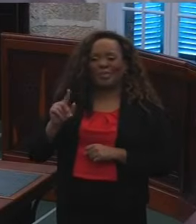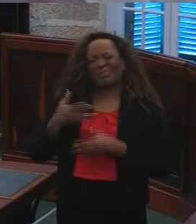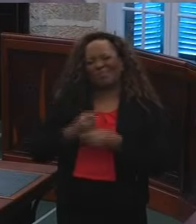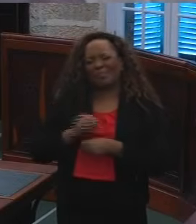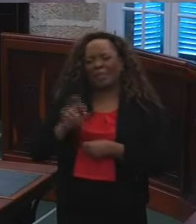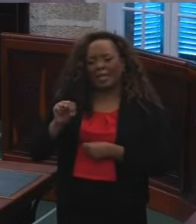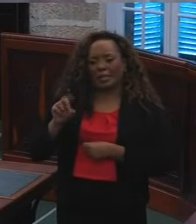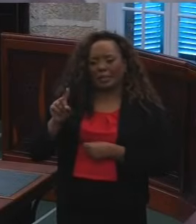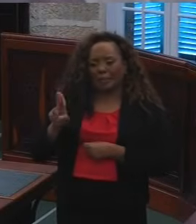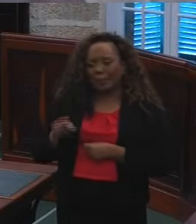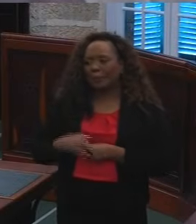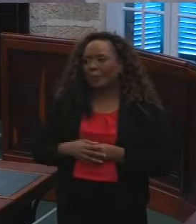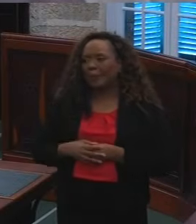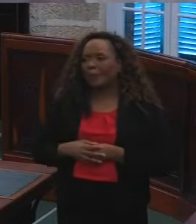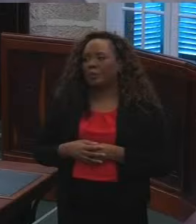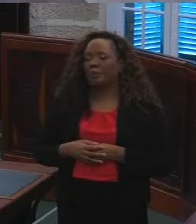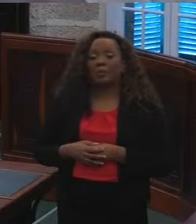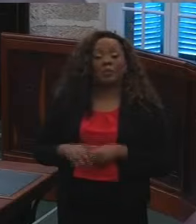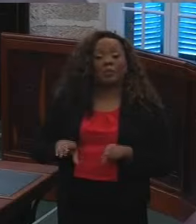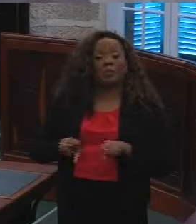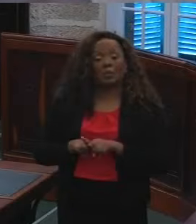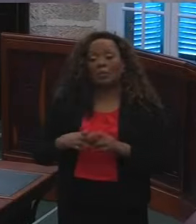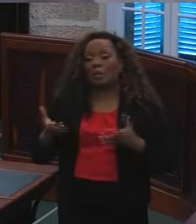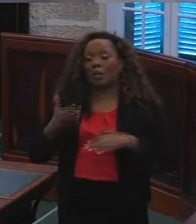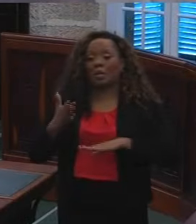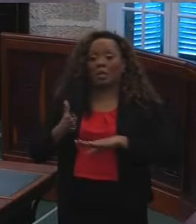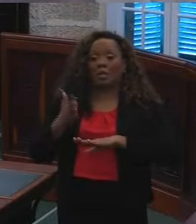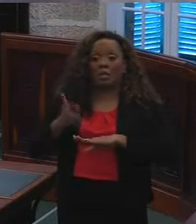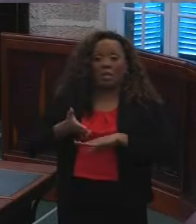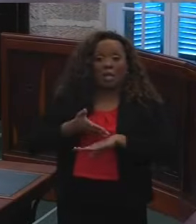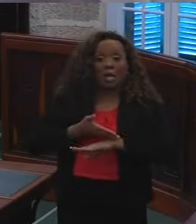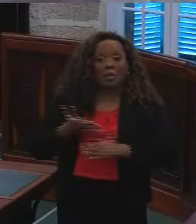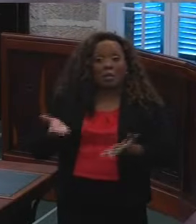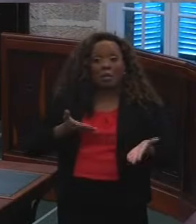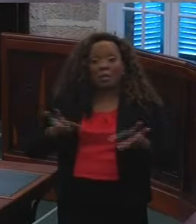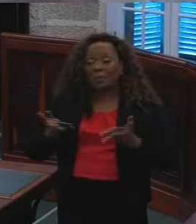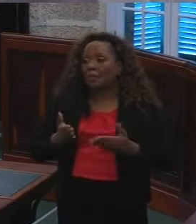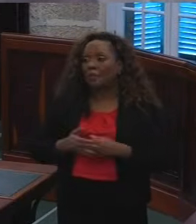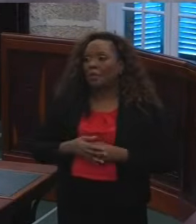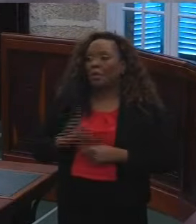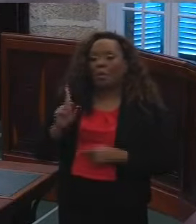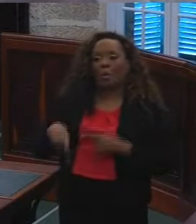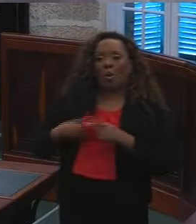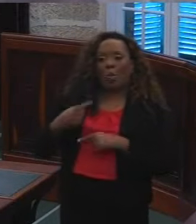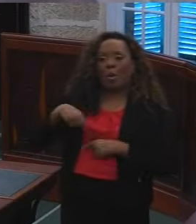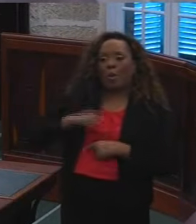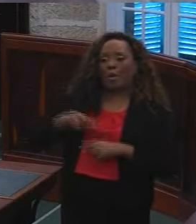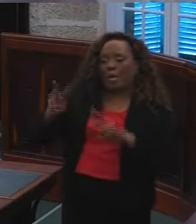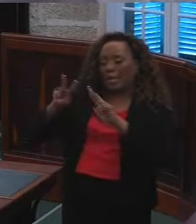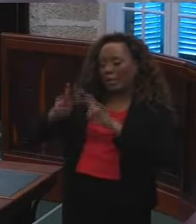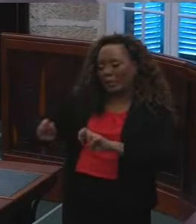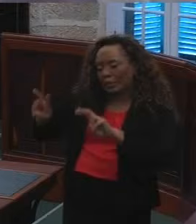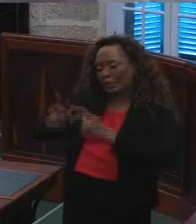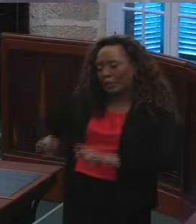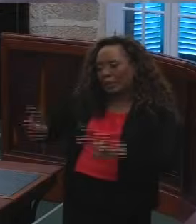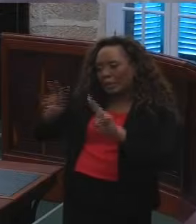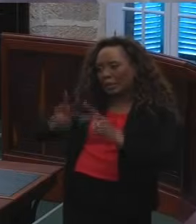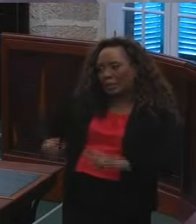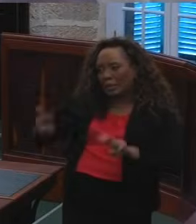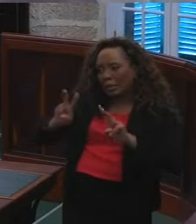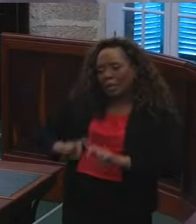gaps to enhance our service, and therefore, after those surveys were done, we took the necessary